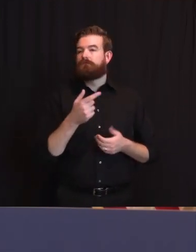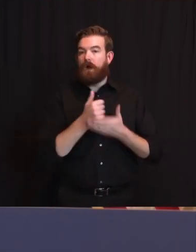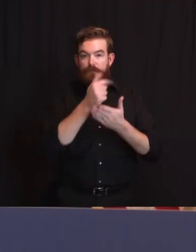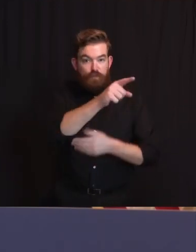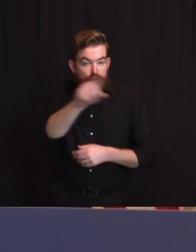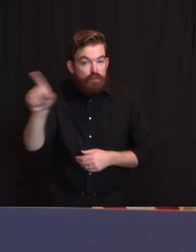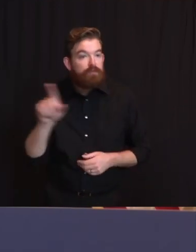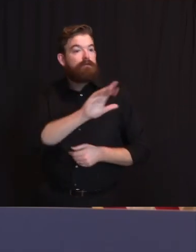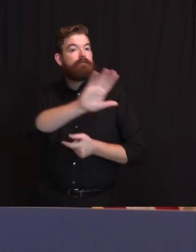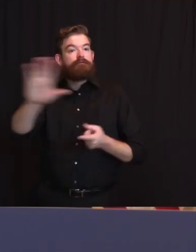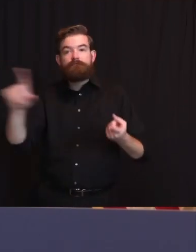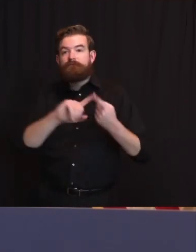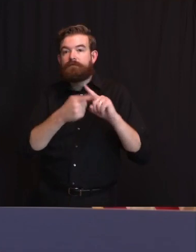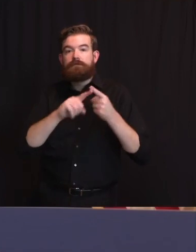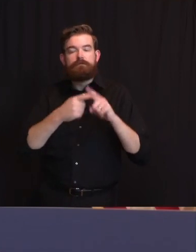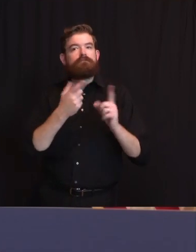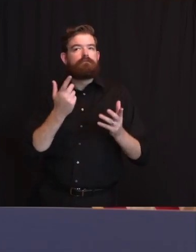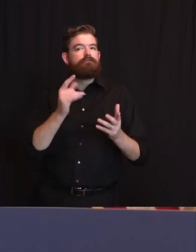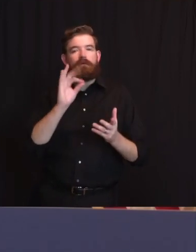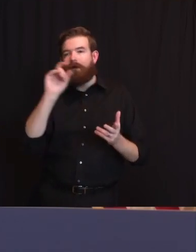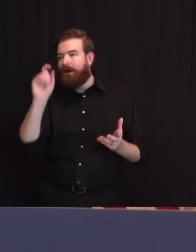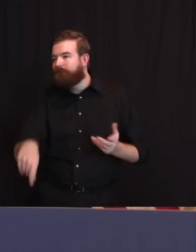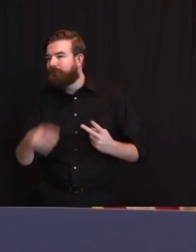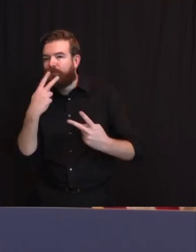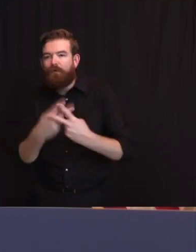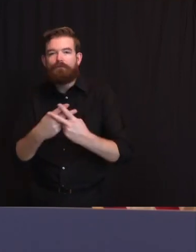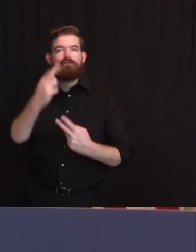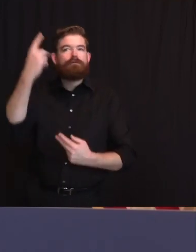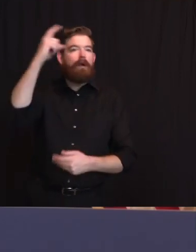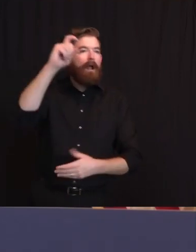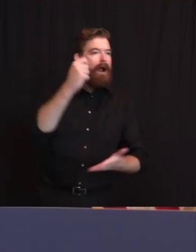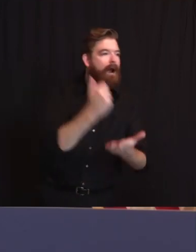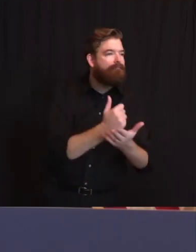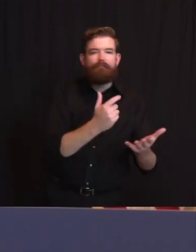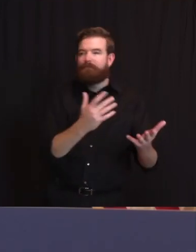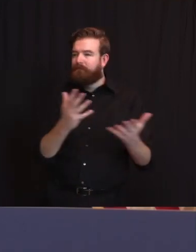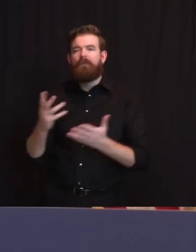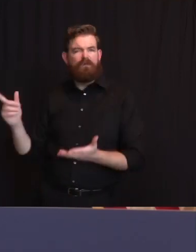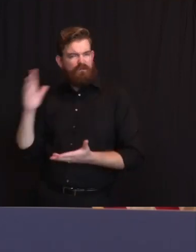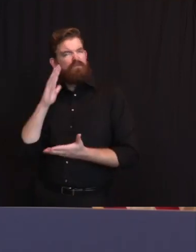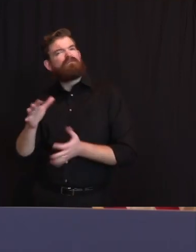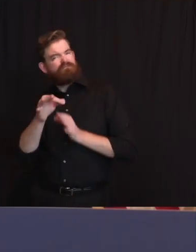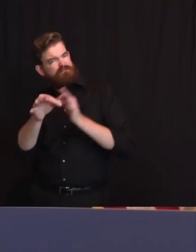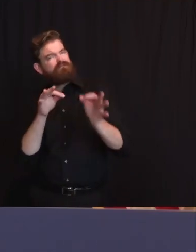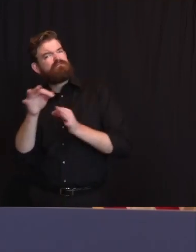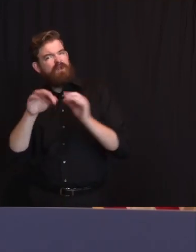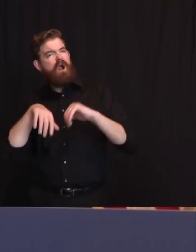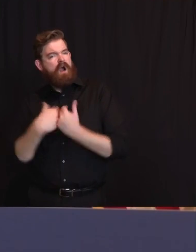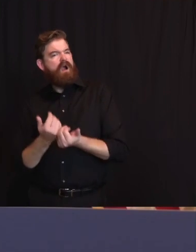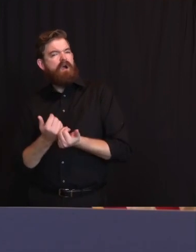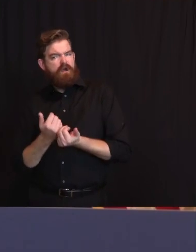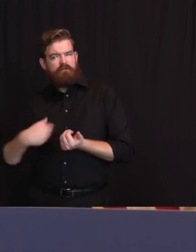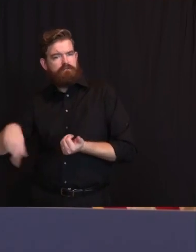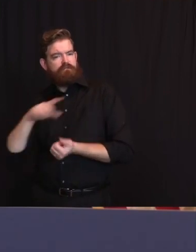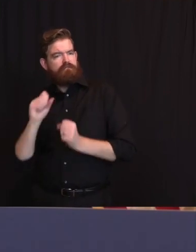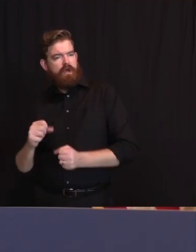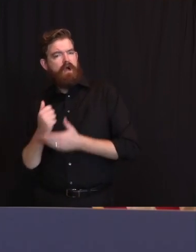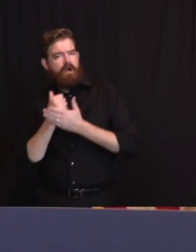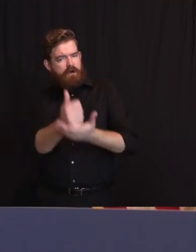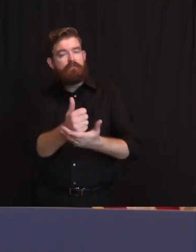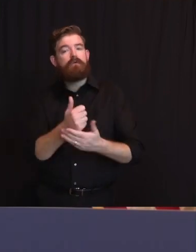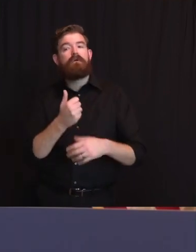information given to the contact tracer remains confidential. They will never ask for financial information or social security